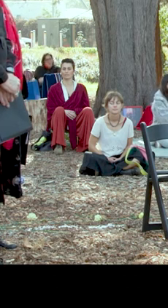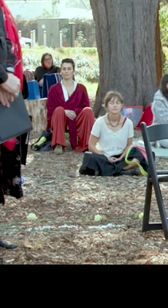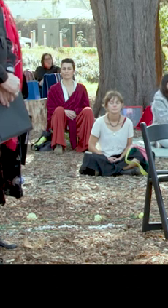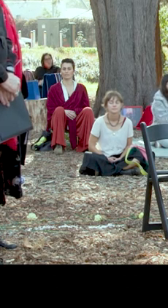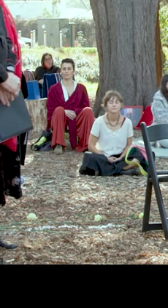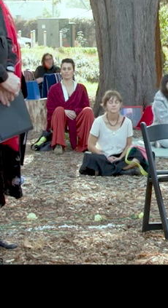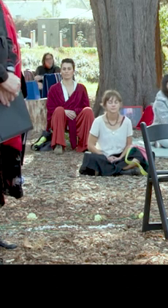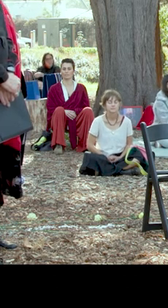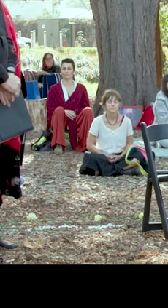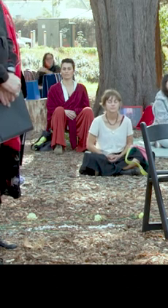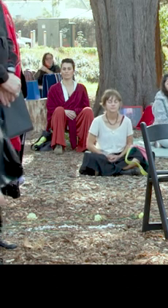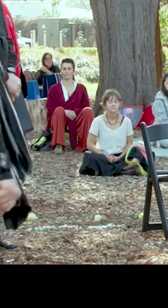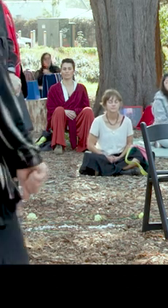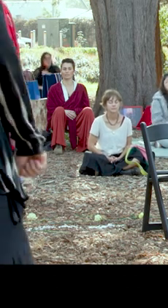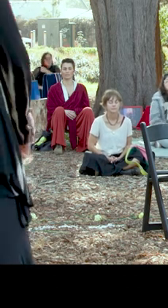Jack Kwan,